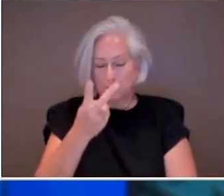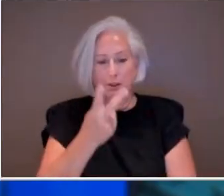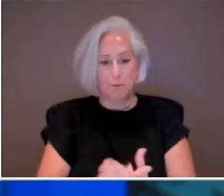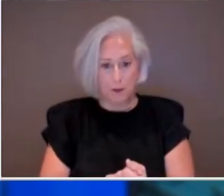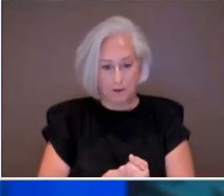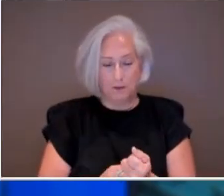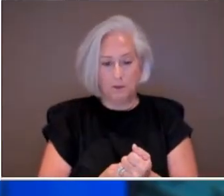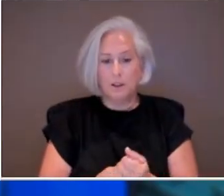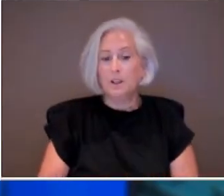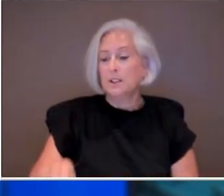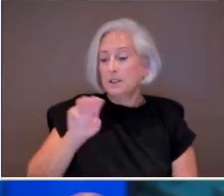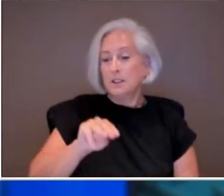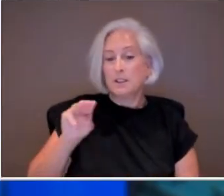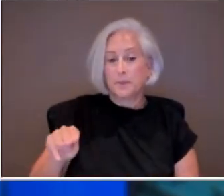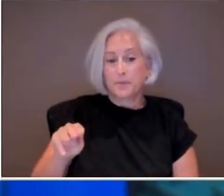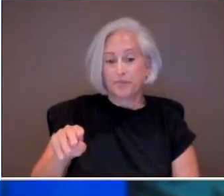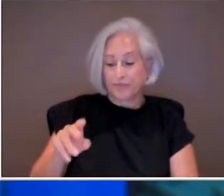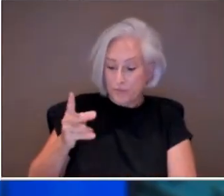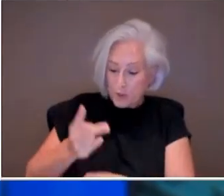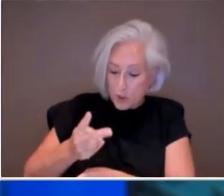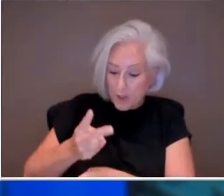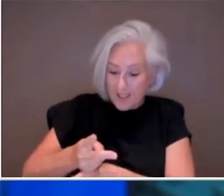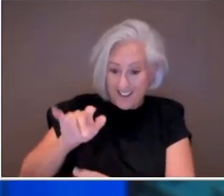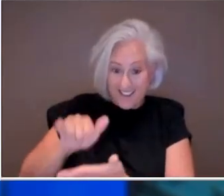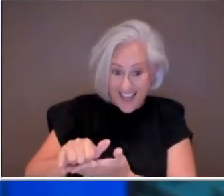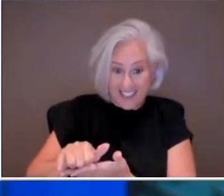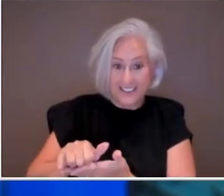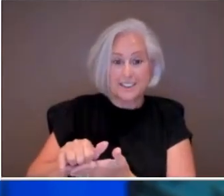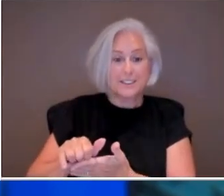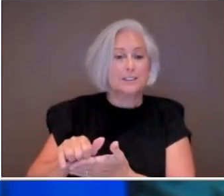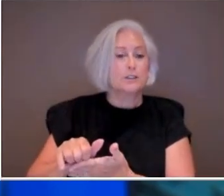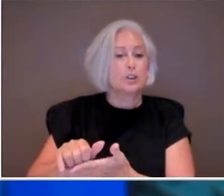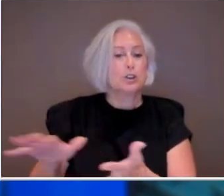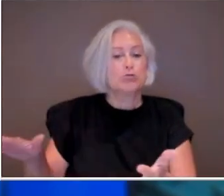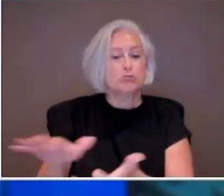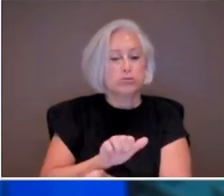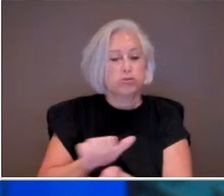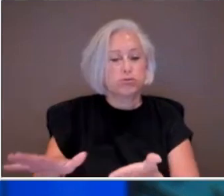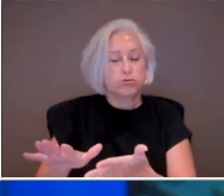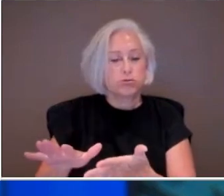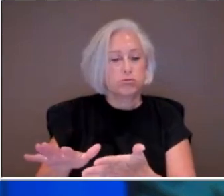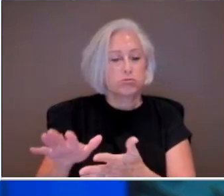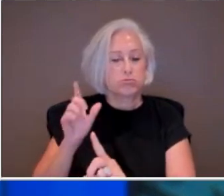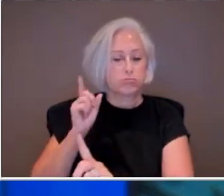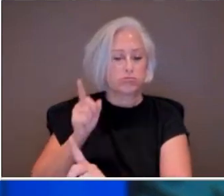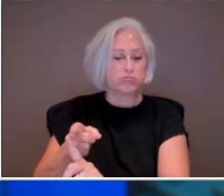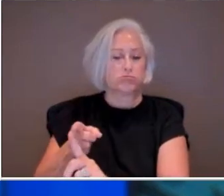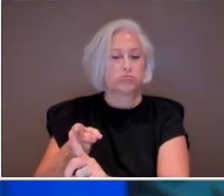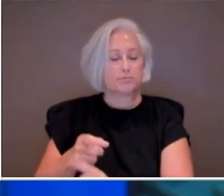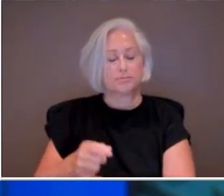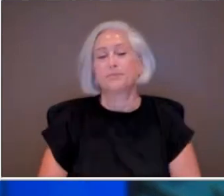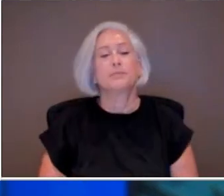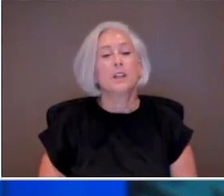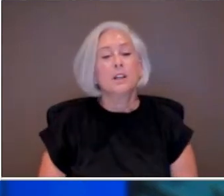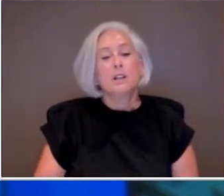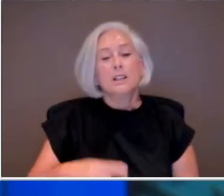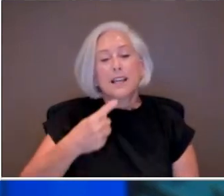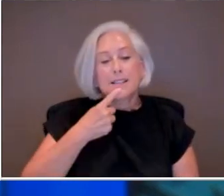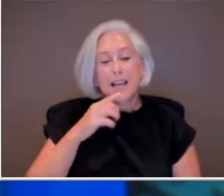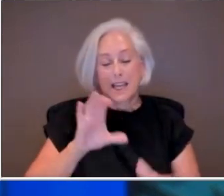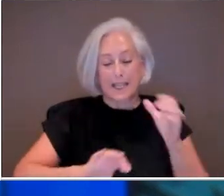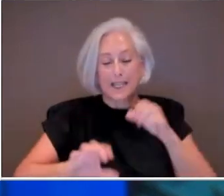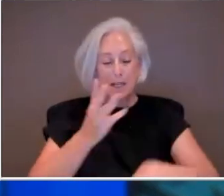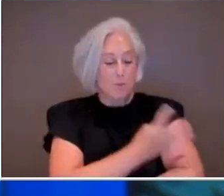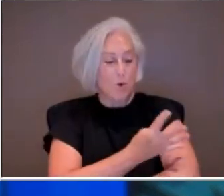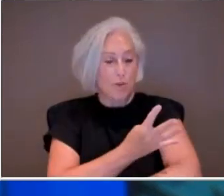of this fracture. And I think the treatment here is that I know a lot of people talk about chemotherapy. The treatment, we call it like it's actually 3